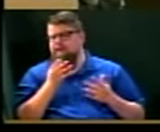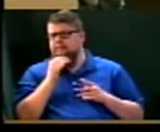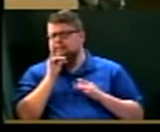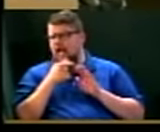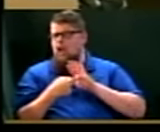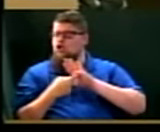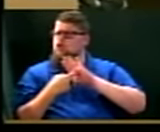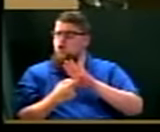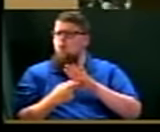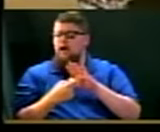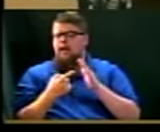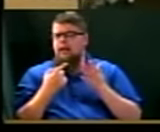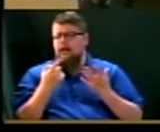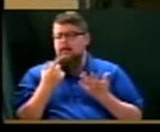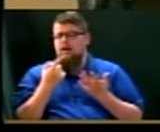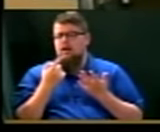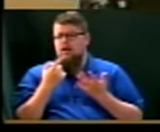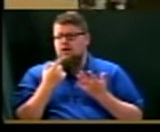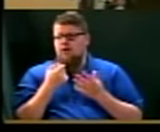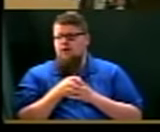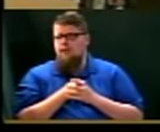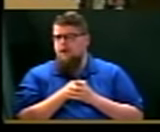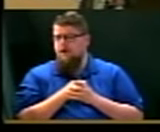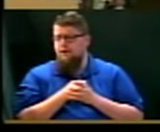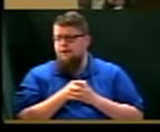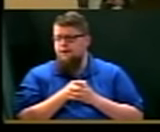we already want, or is it we need to look at it again?